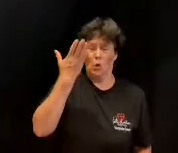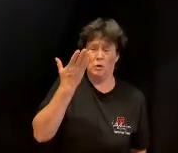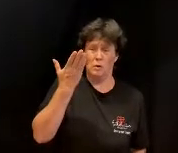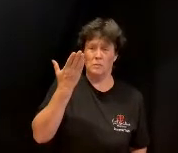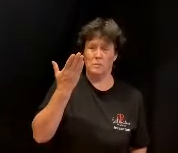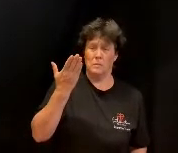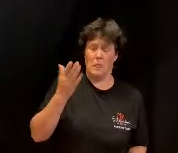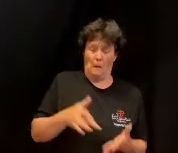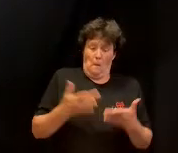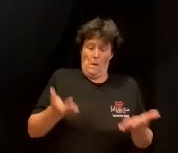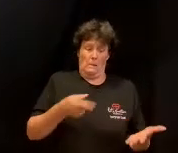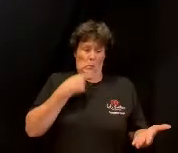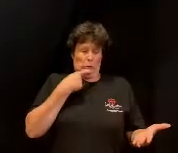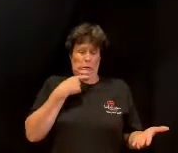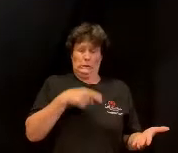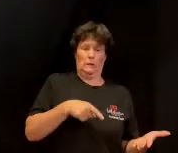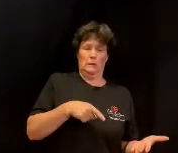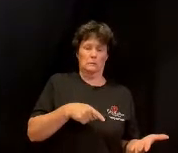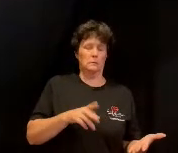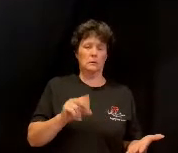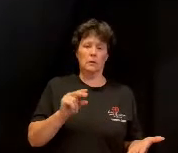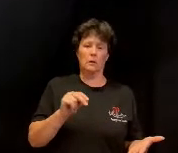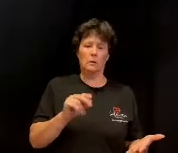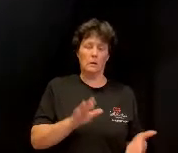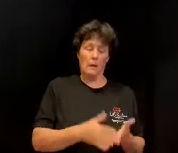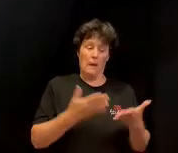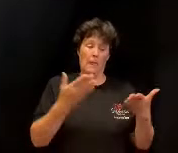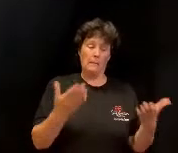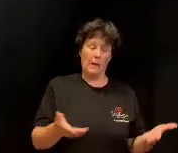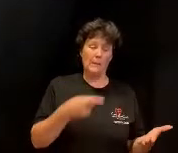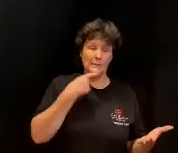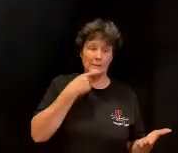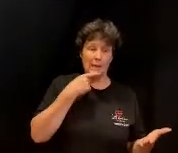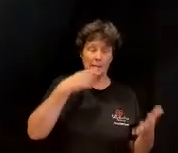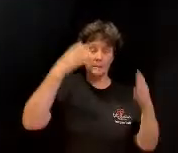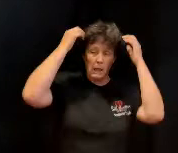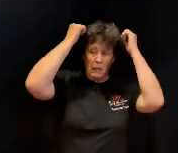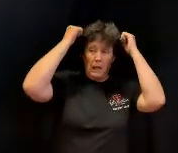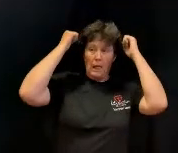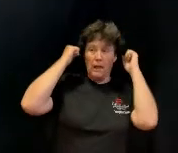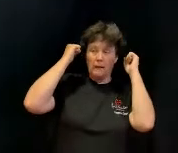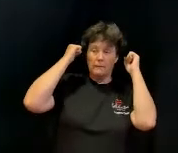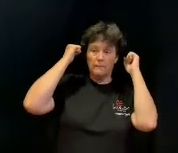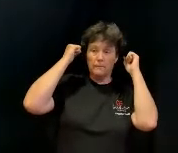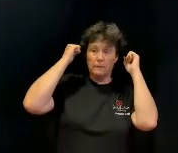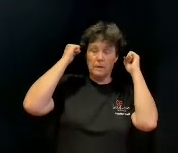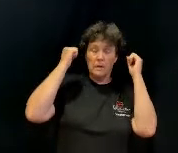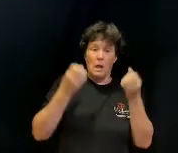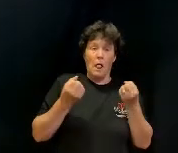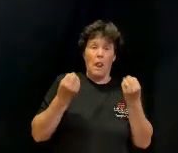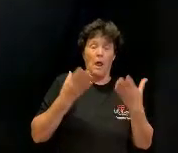says? Well, the Bible says head coverings too. In the Bible, there's a lot of stuff the Bible says.